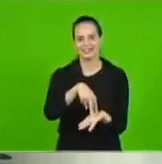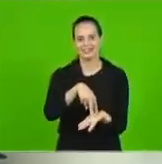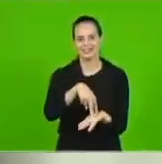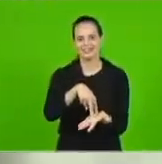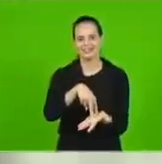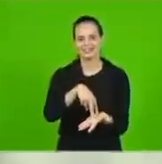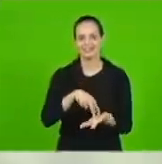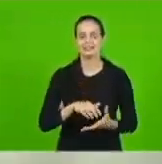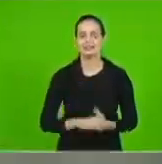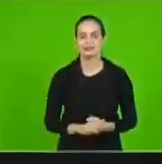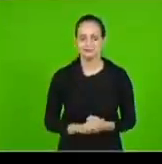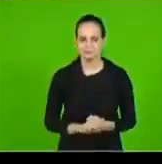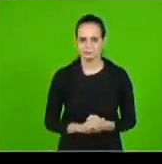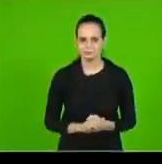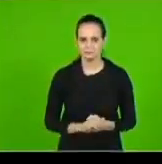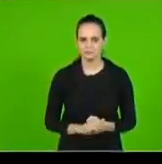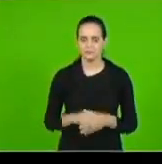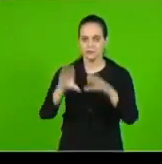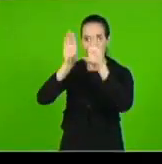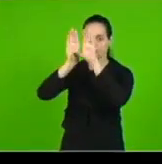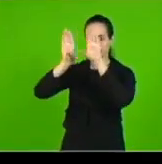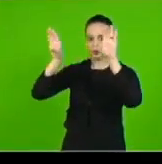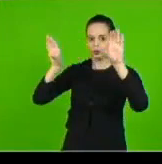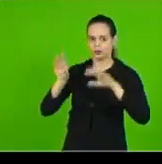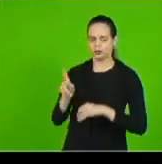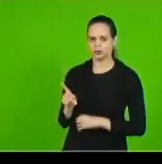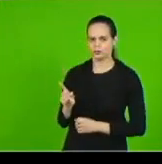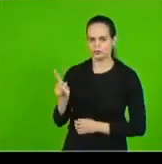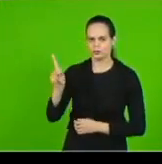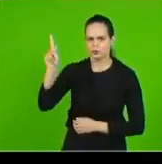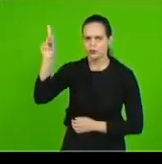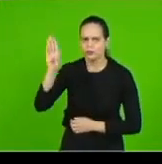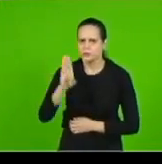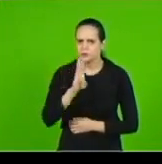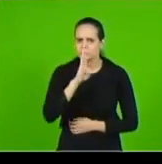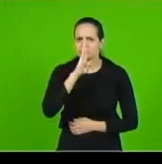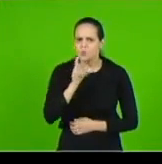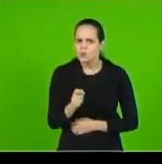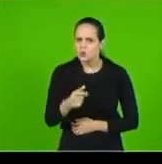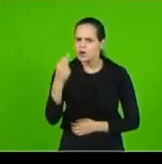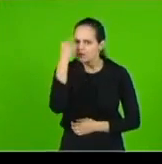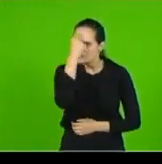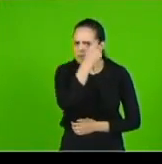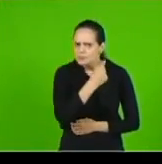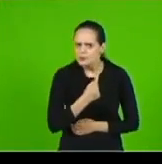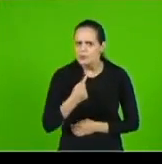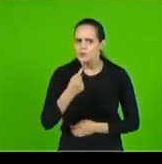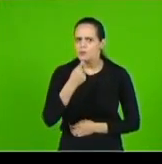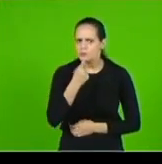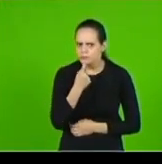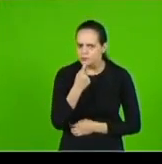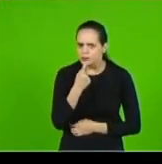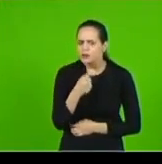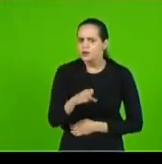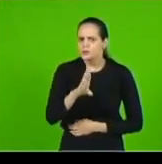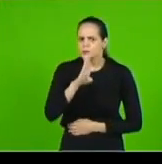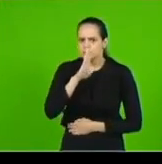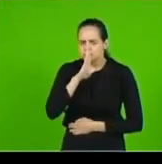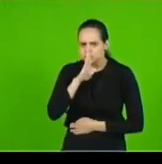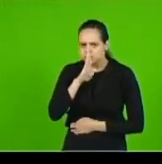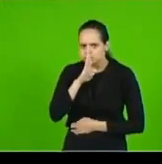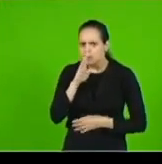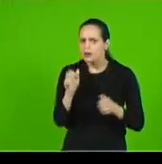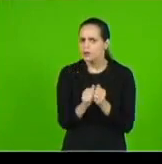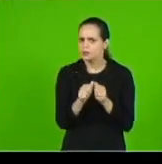Stand. There was a silence in heaven for almost half an hour.